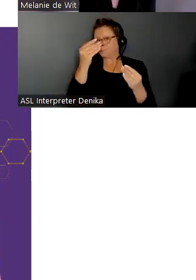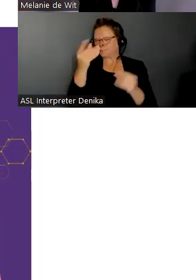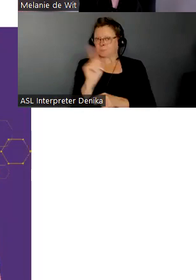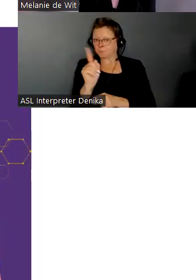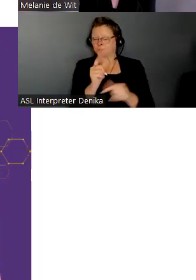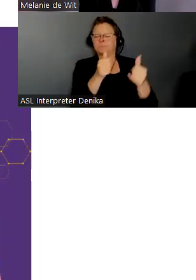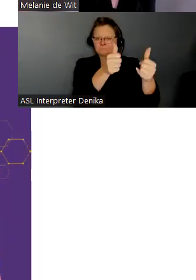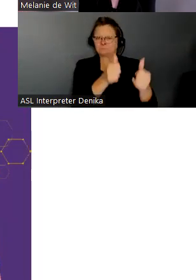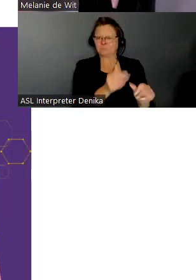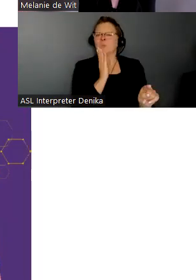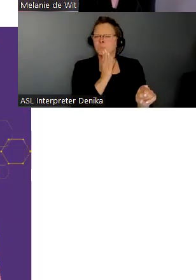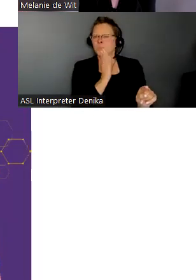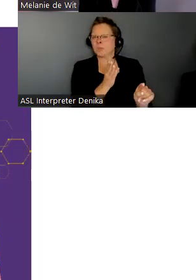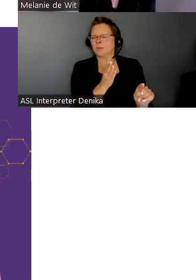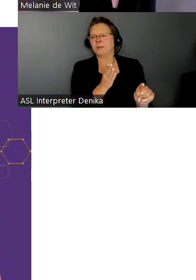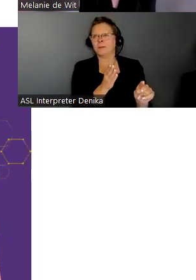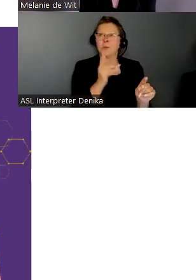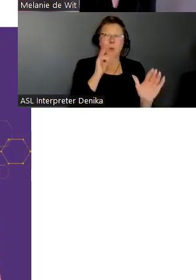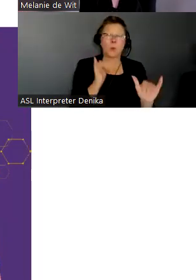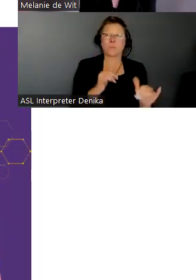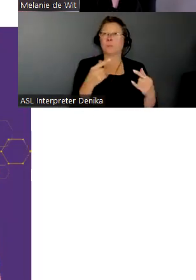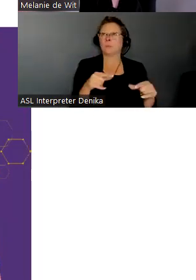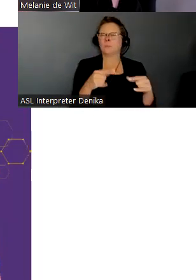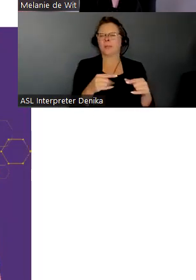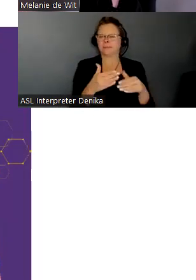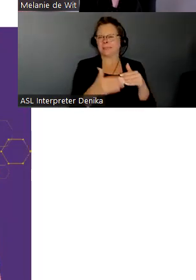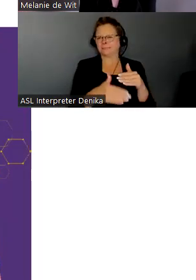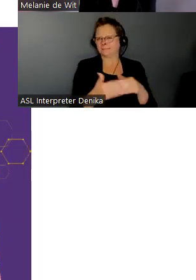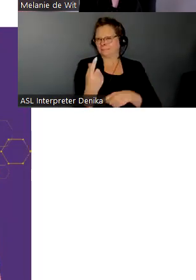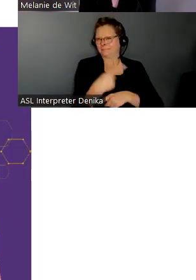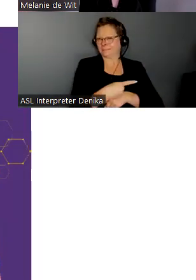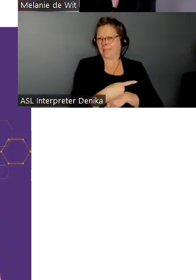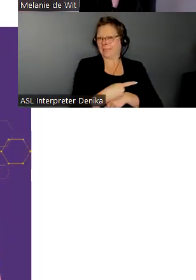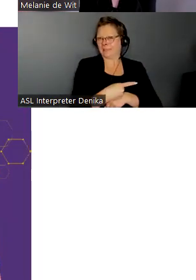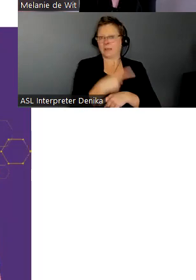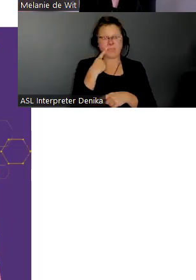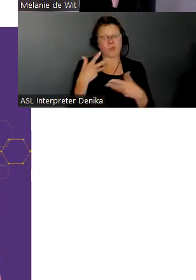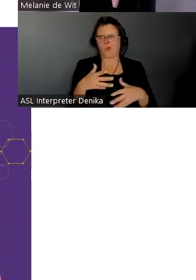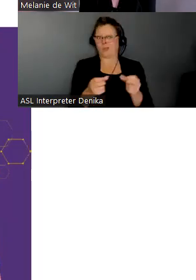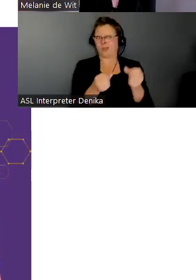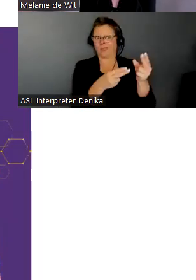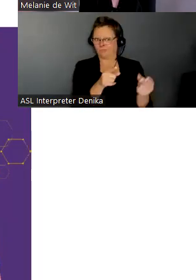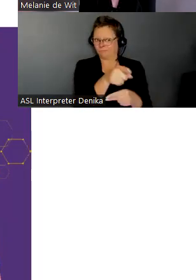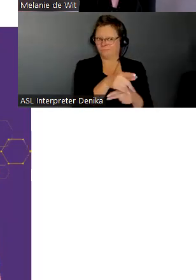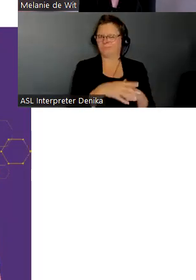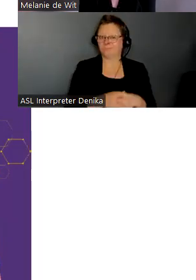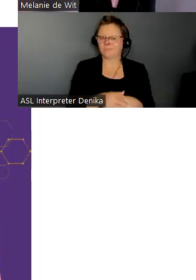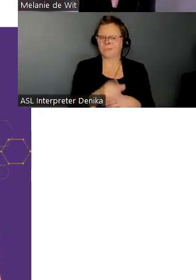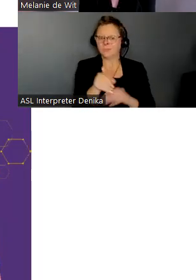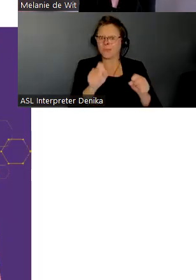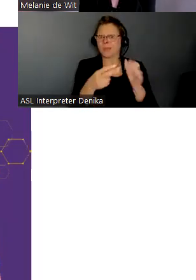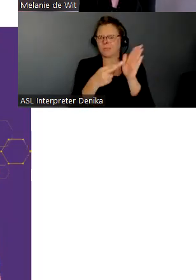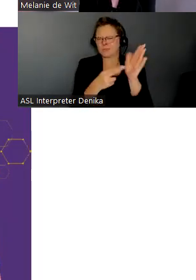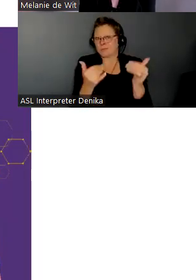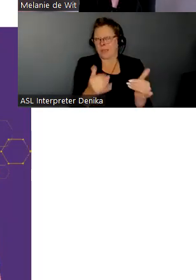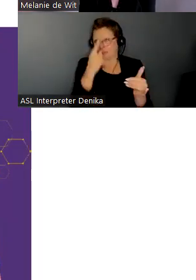by the end of day on our website. I believe it might be up already, where you can already start to register for